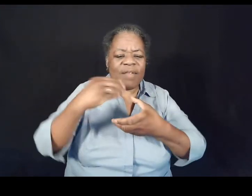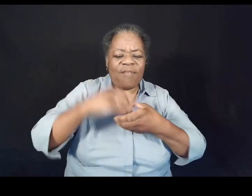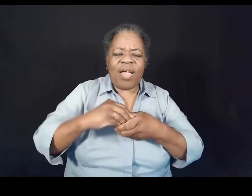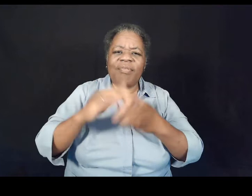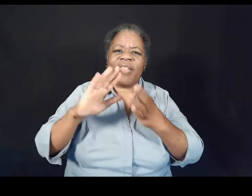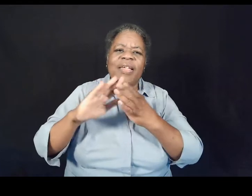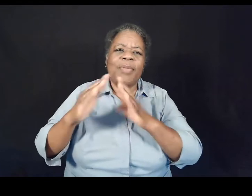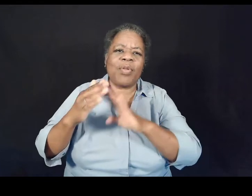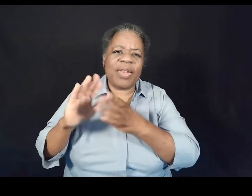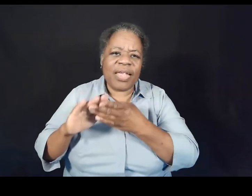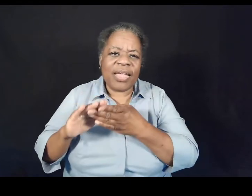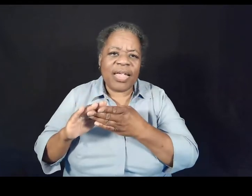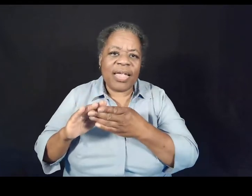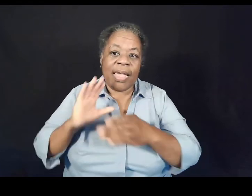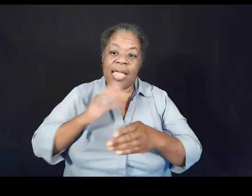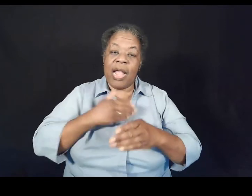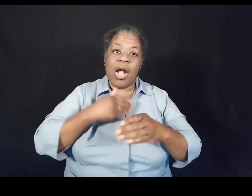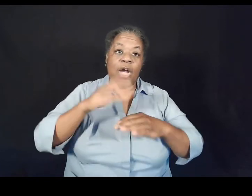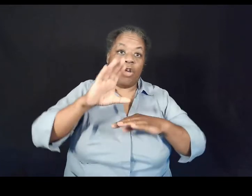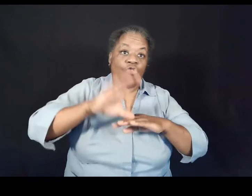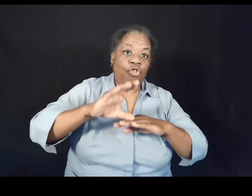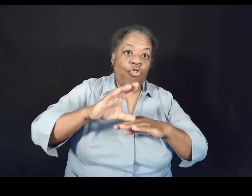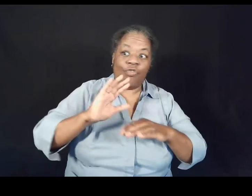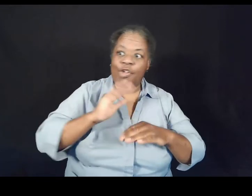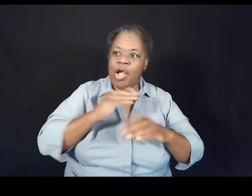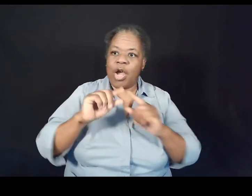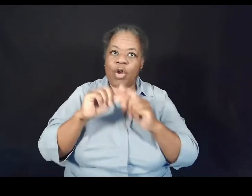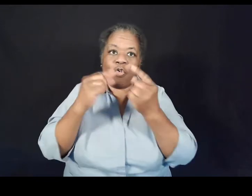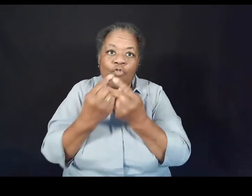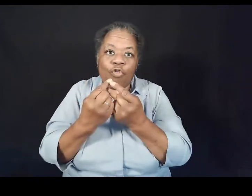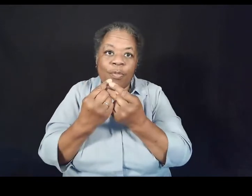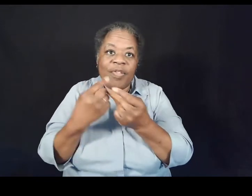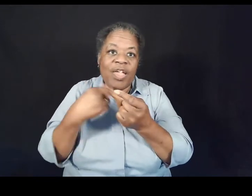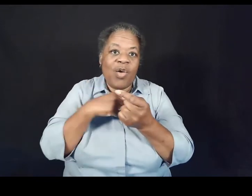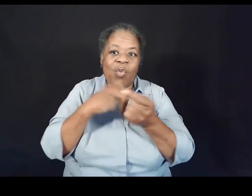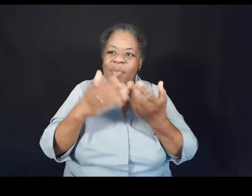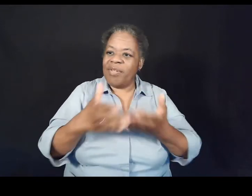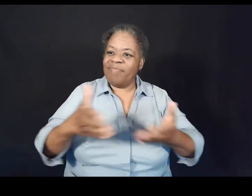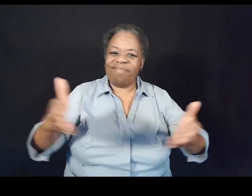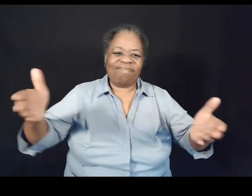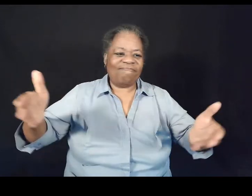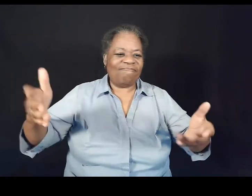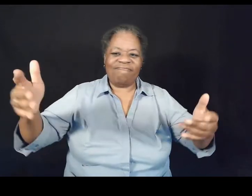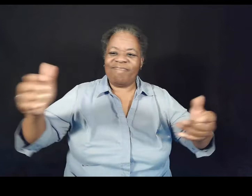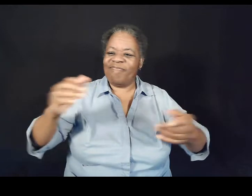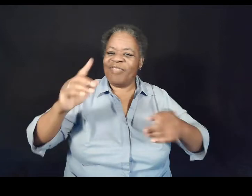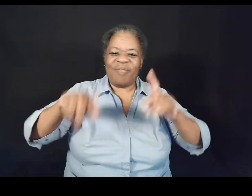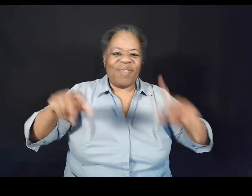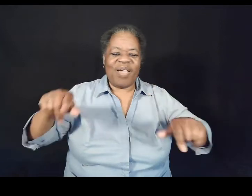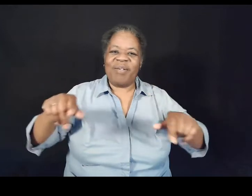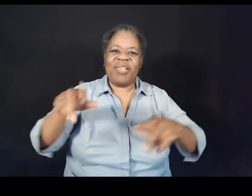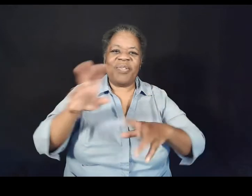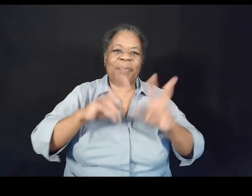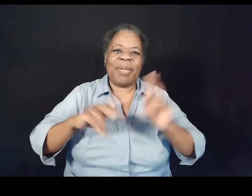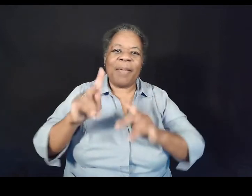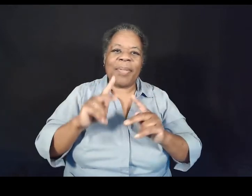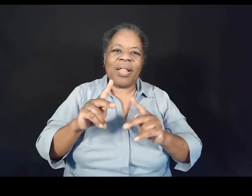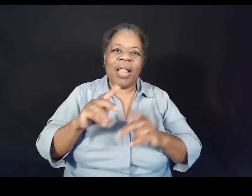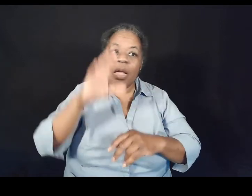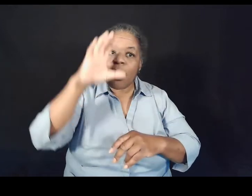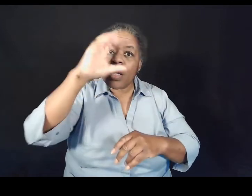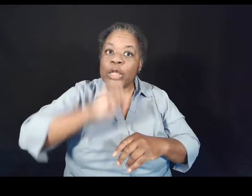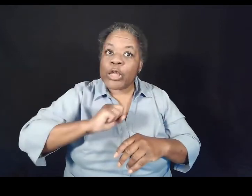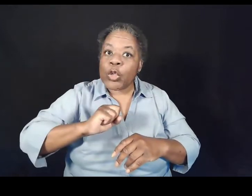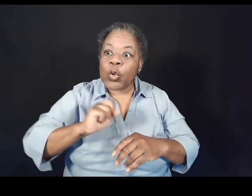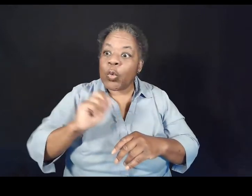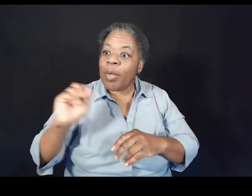It means in our church and in our groups, we will make room for all kinds of people. We won't assume that everyone in the